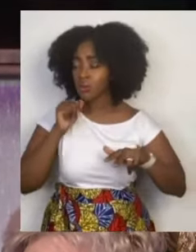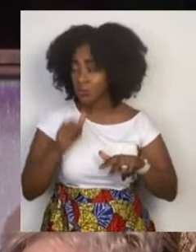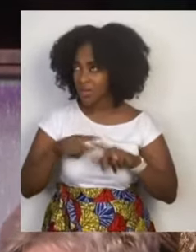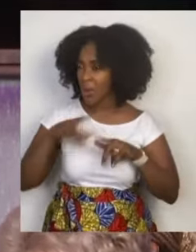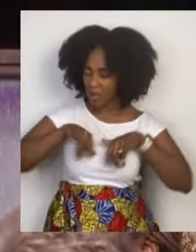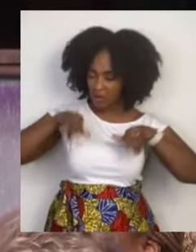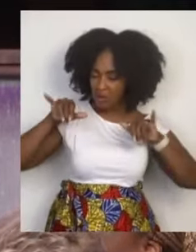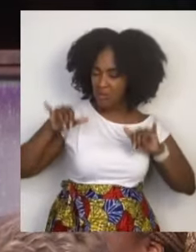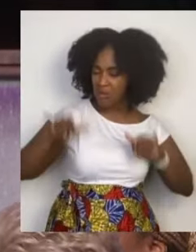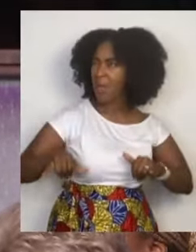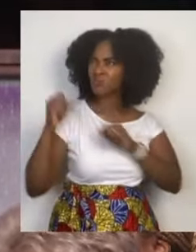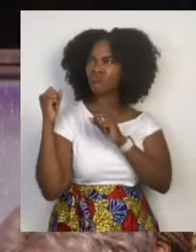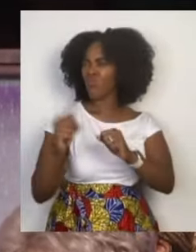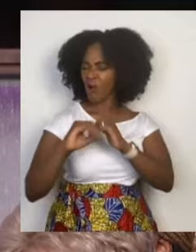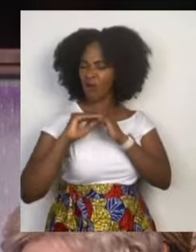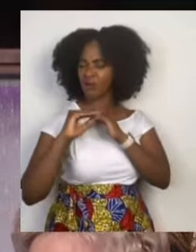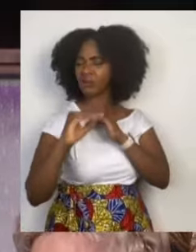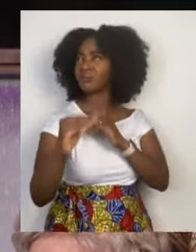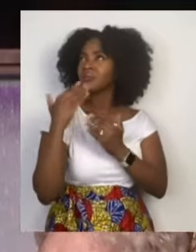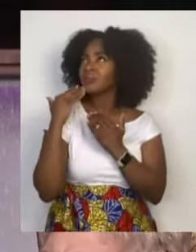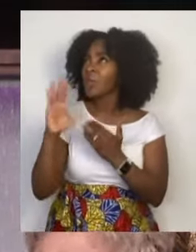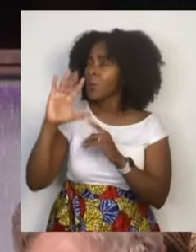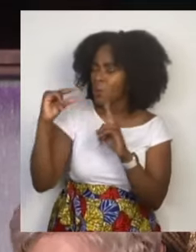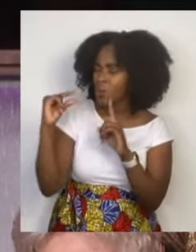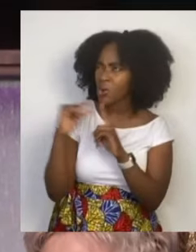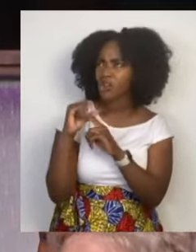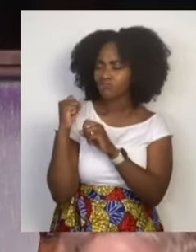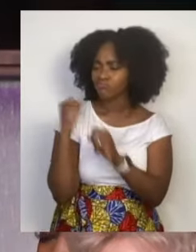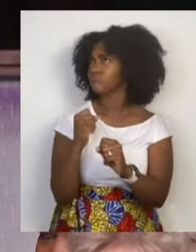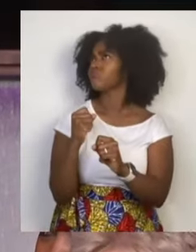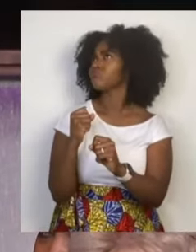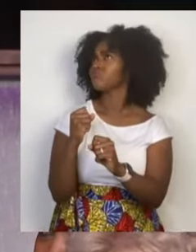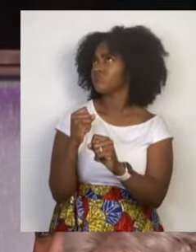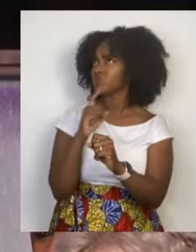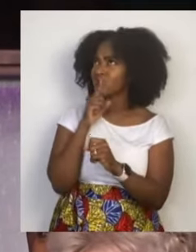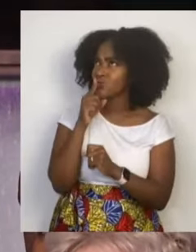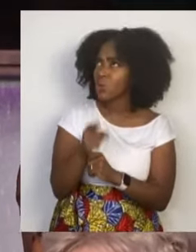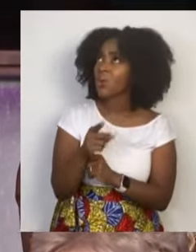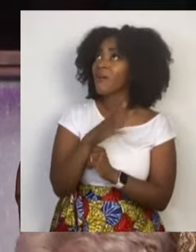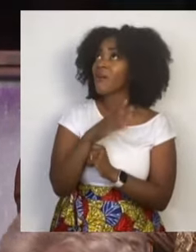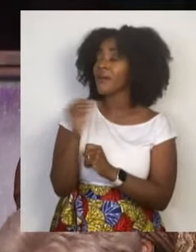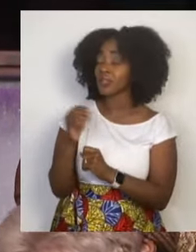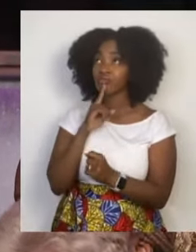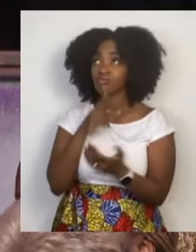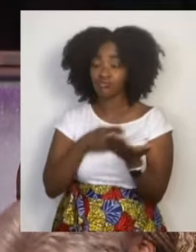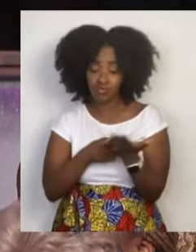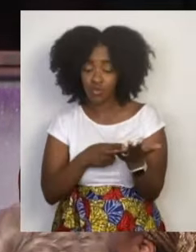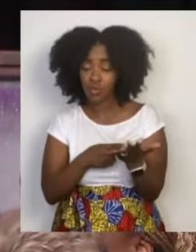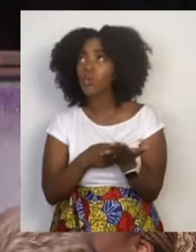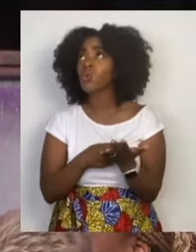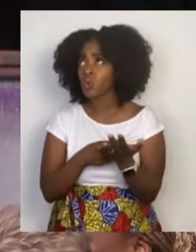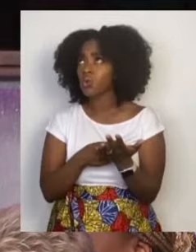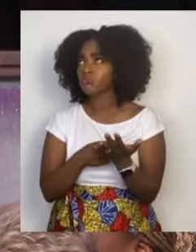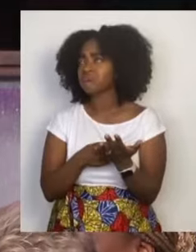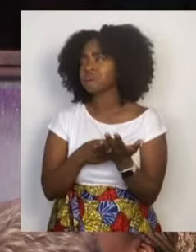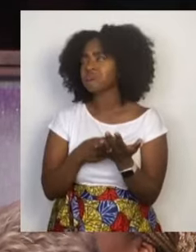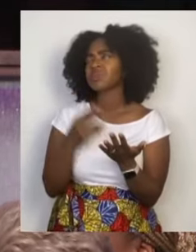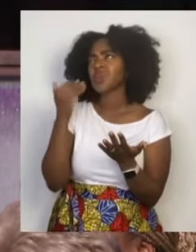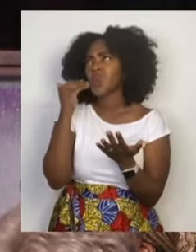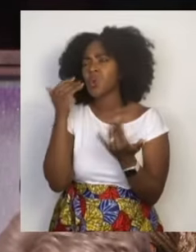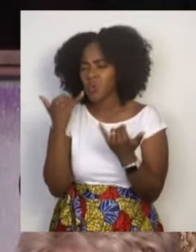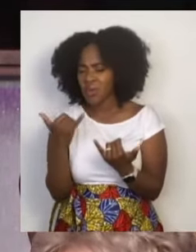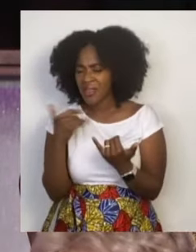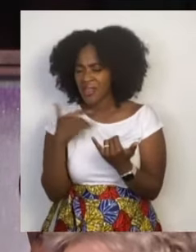your word is true. And Father, in a moment where the harvest doesn't seem like it matches up to the seed that has